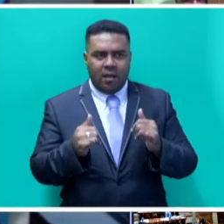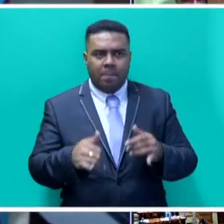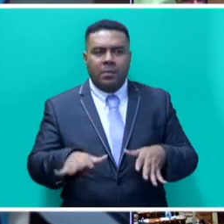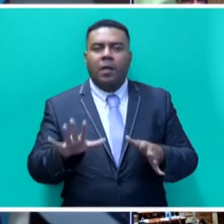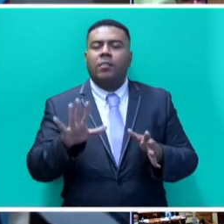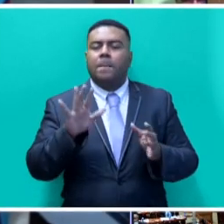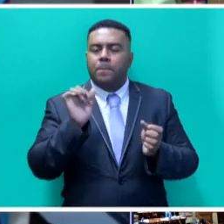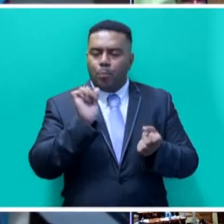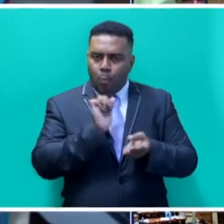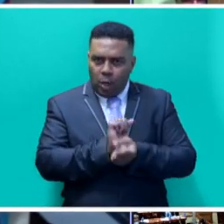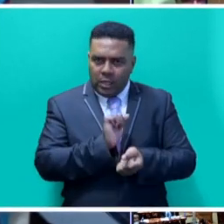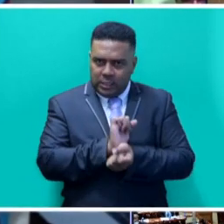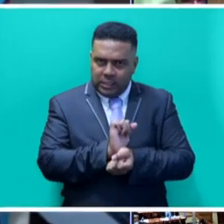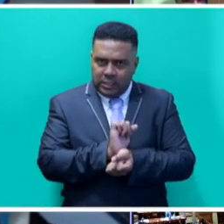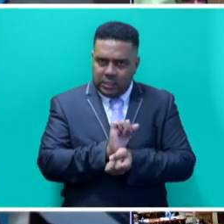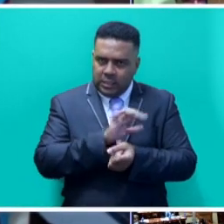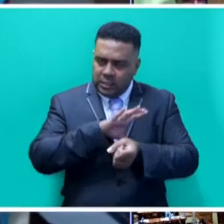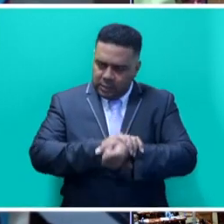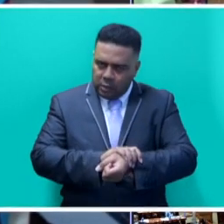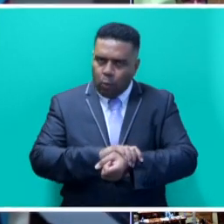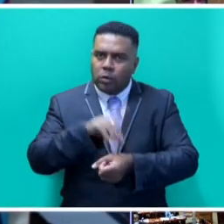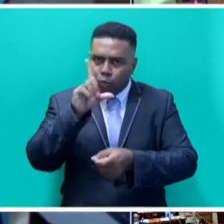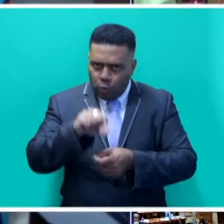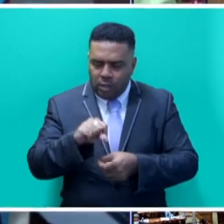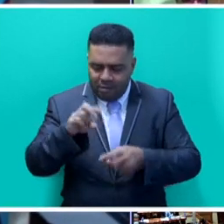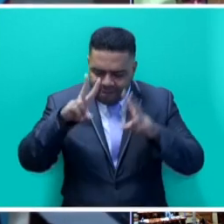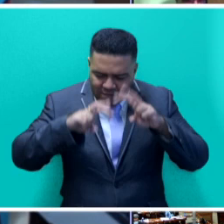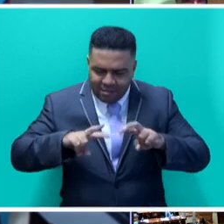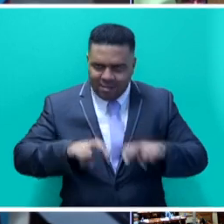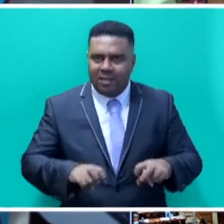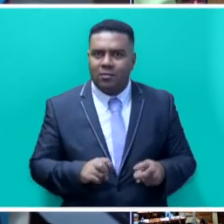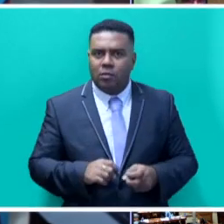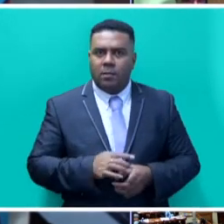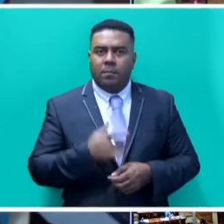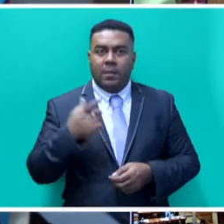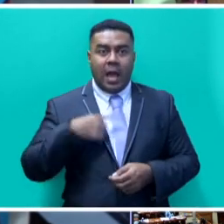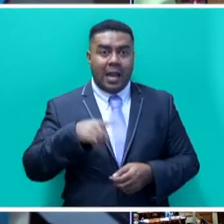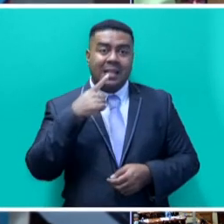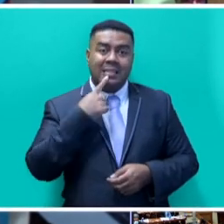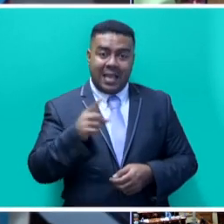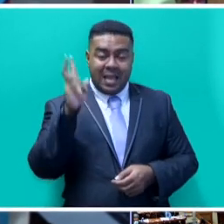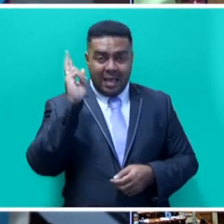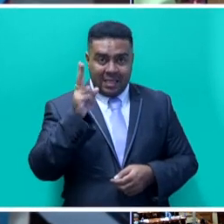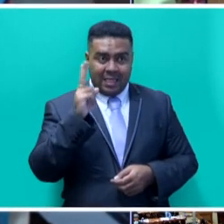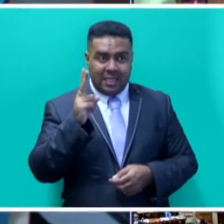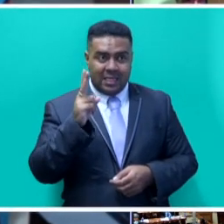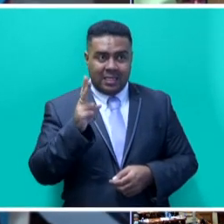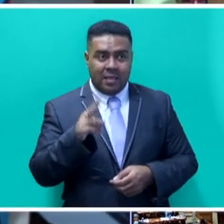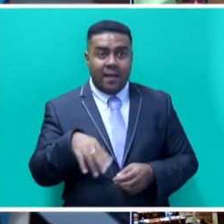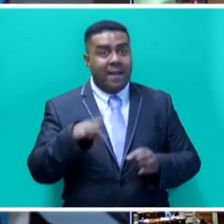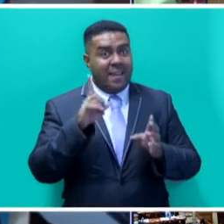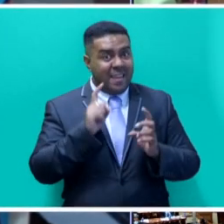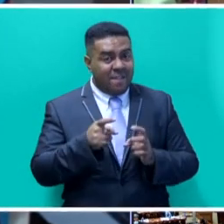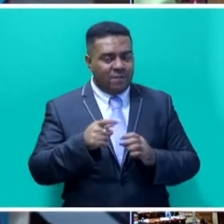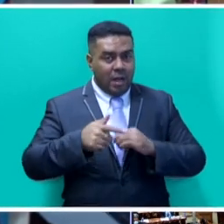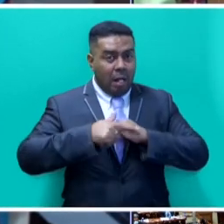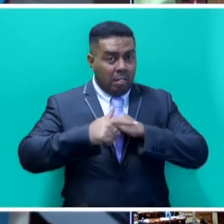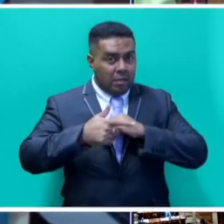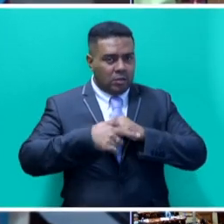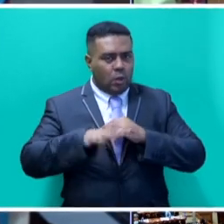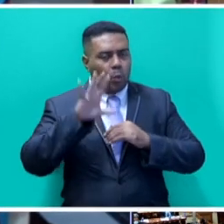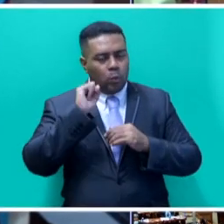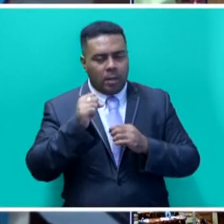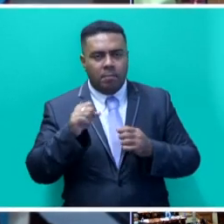they did in the investigation. But I say again, if a lessee ever steps out of line, they will be